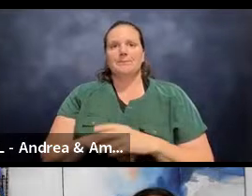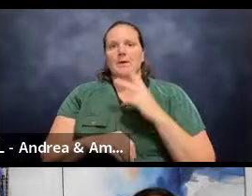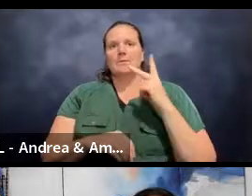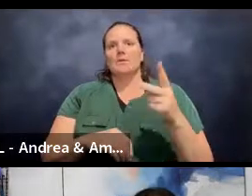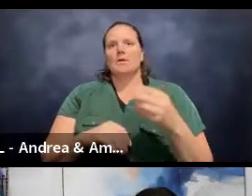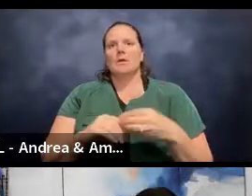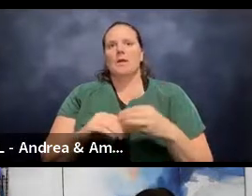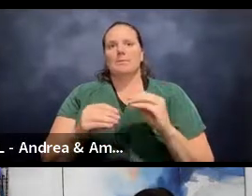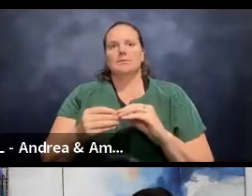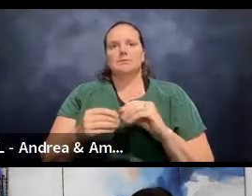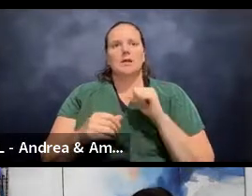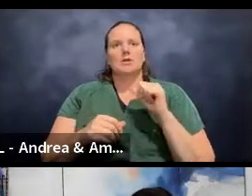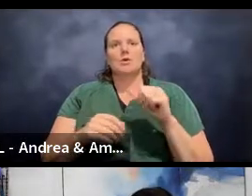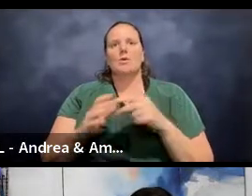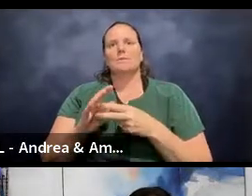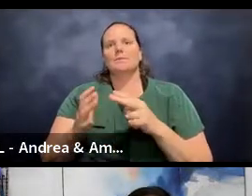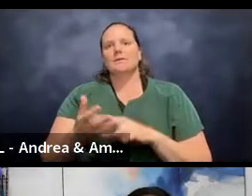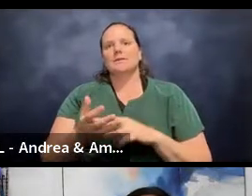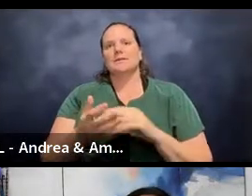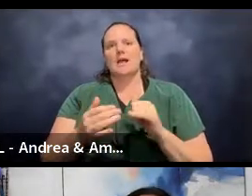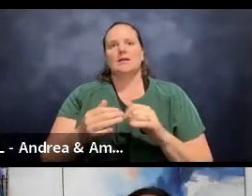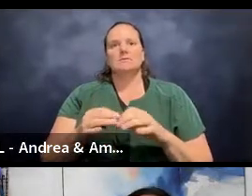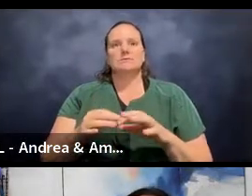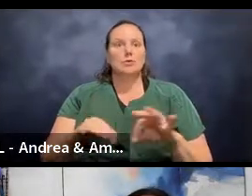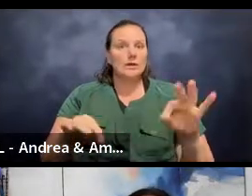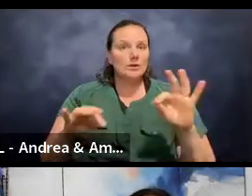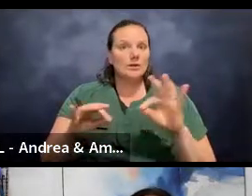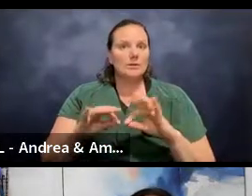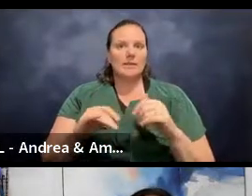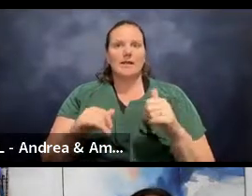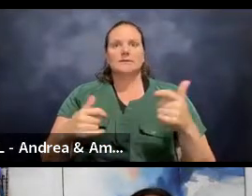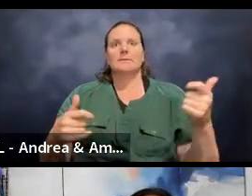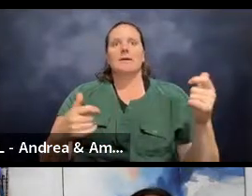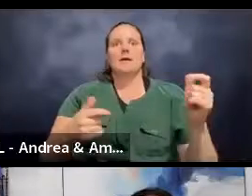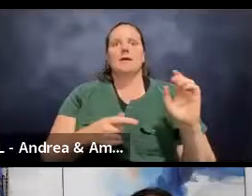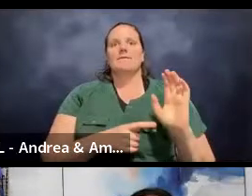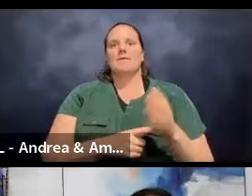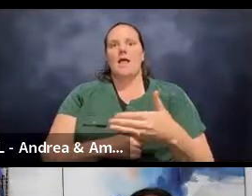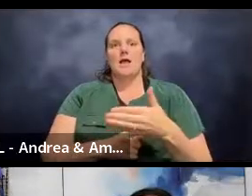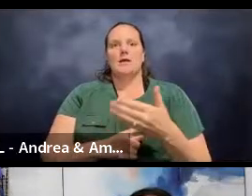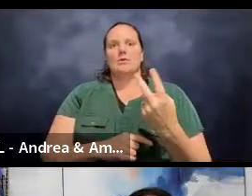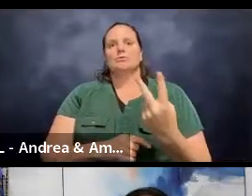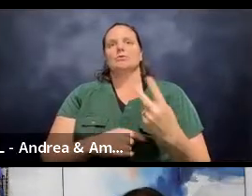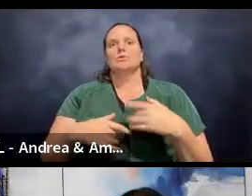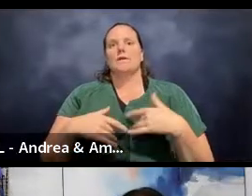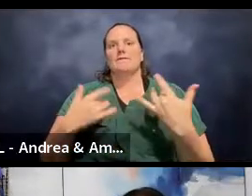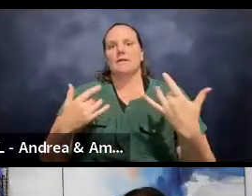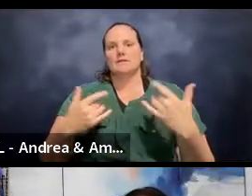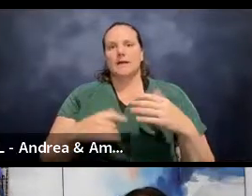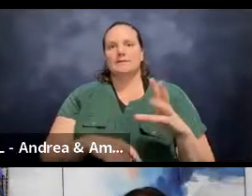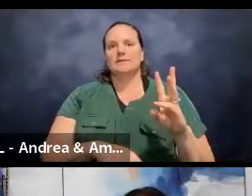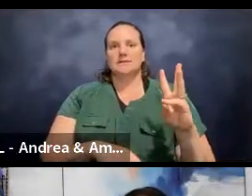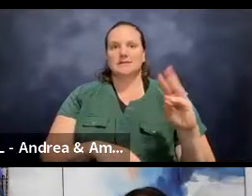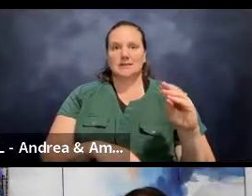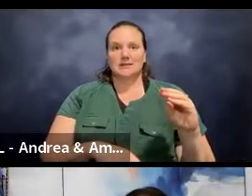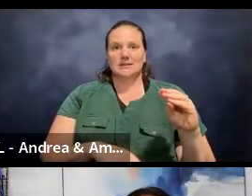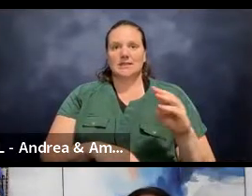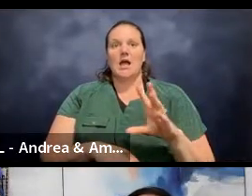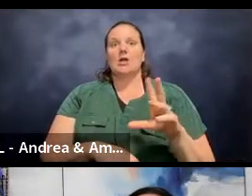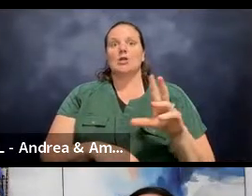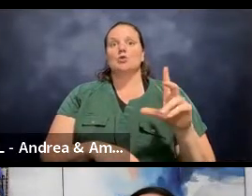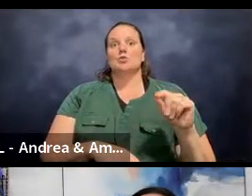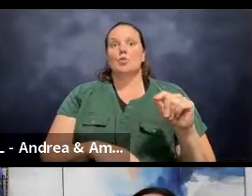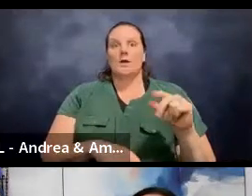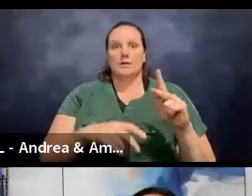I'm not meaning this like critically or something, but it is like a big flag for me that those two events had 60 and 20 people at them.